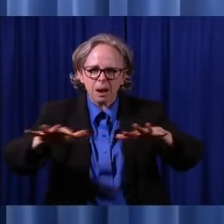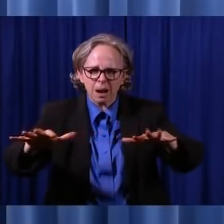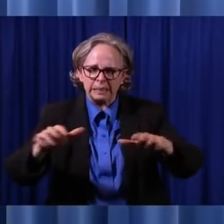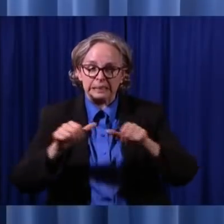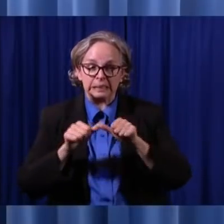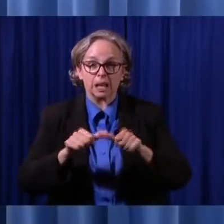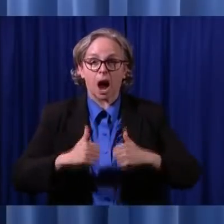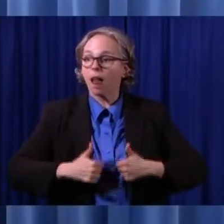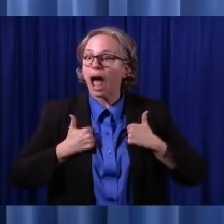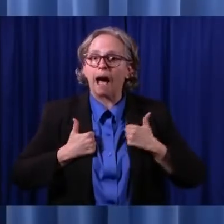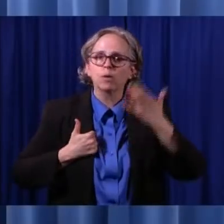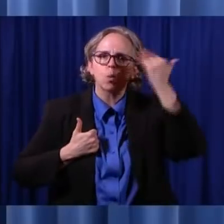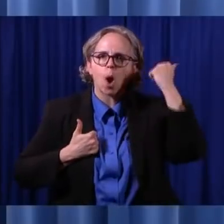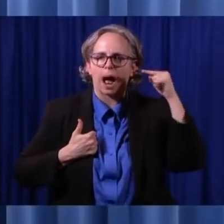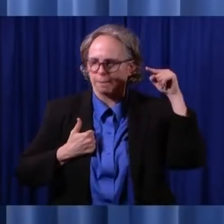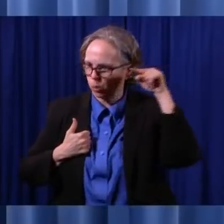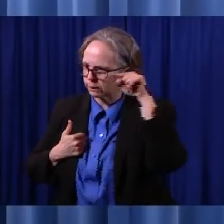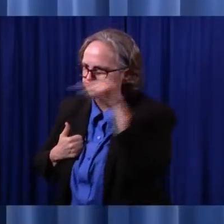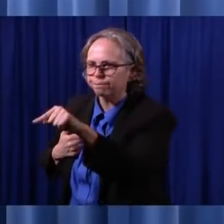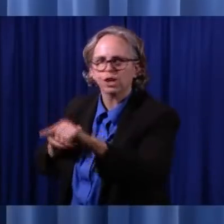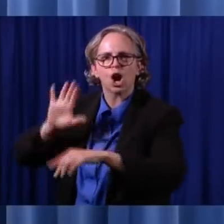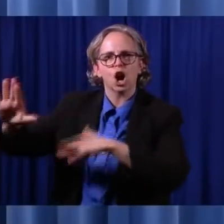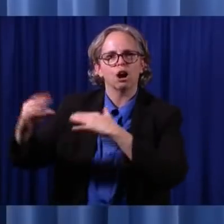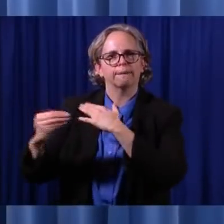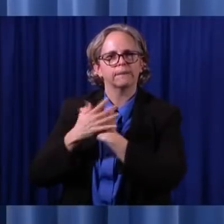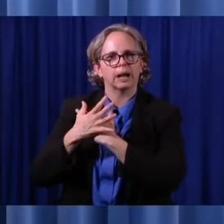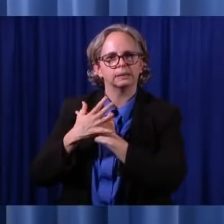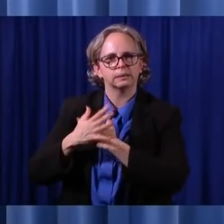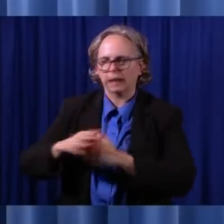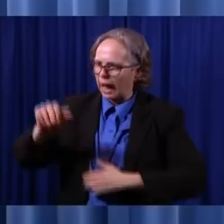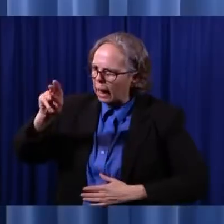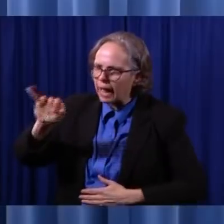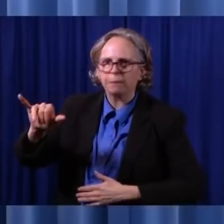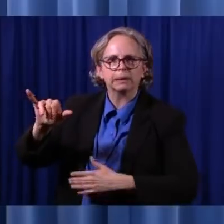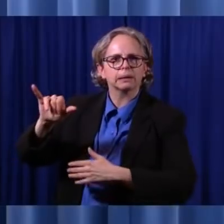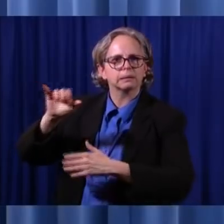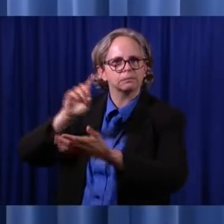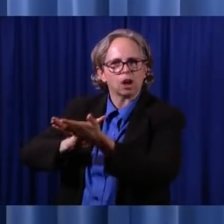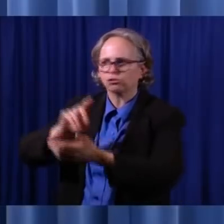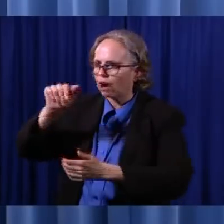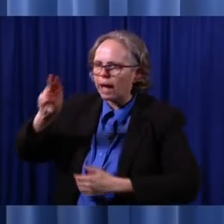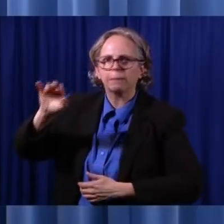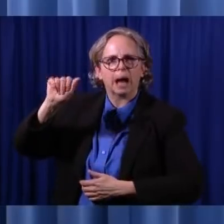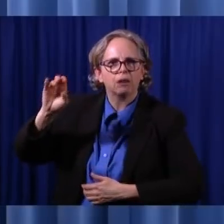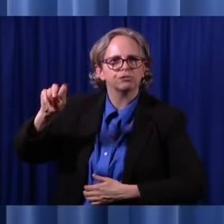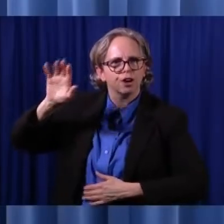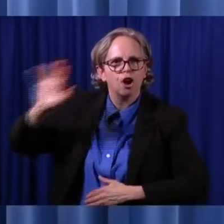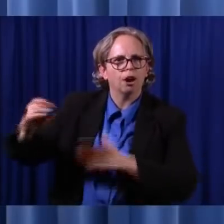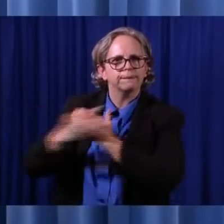I received from her and from the great work that she did.